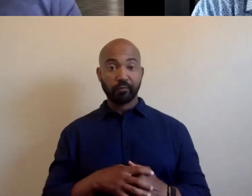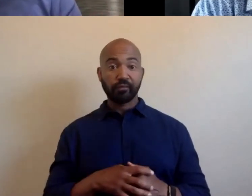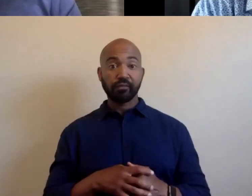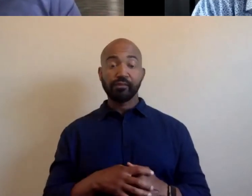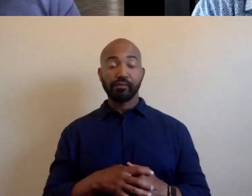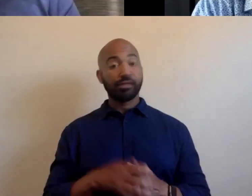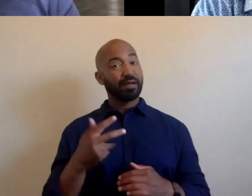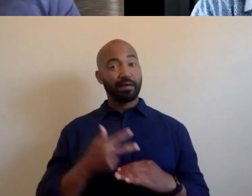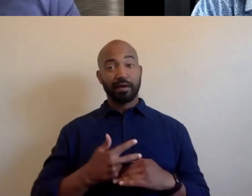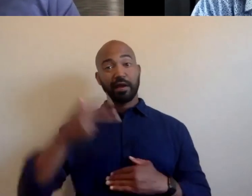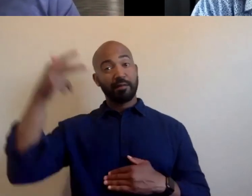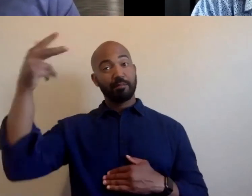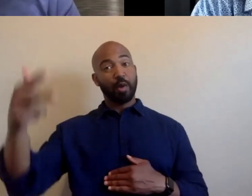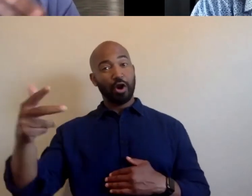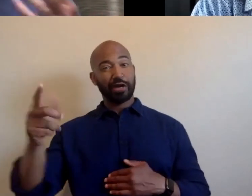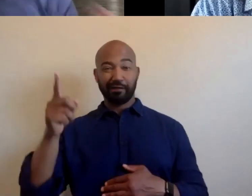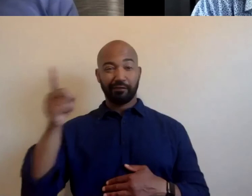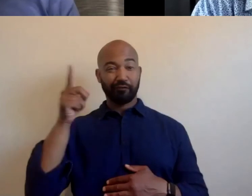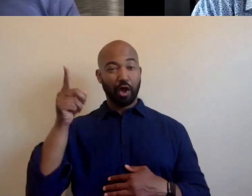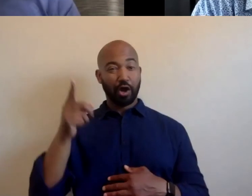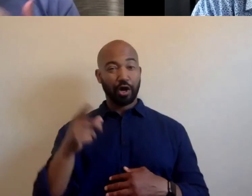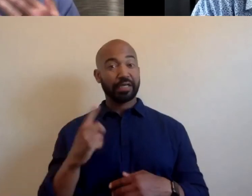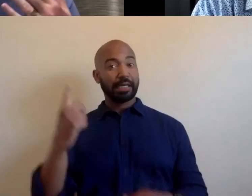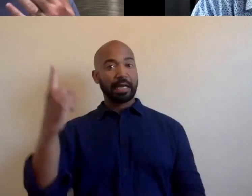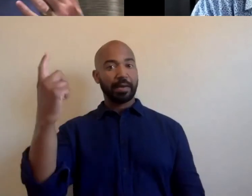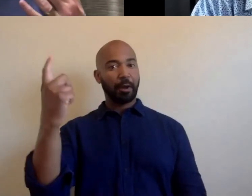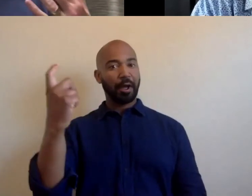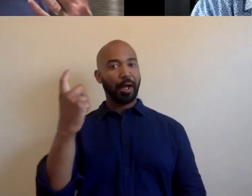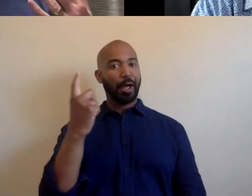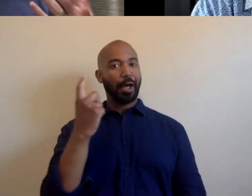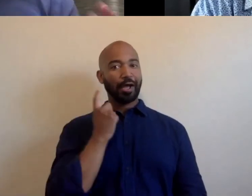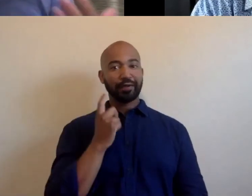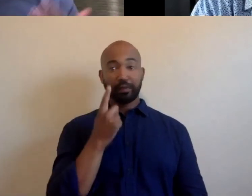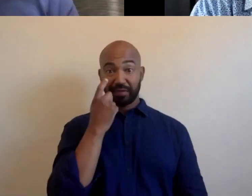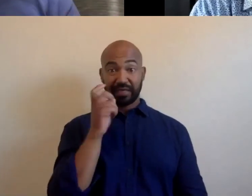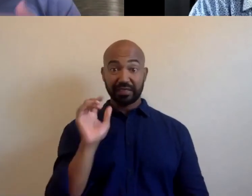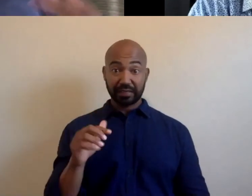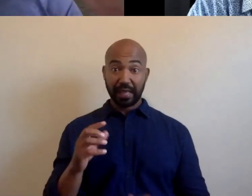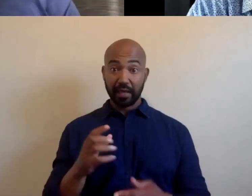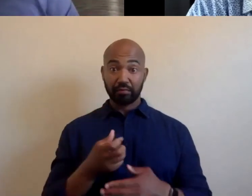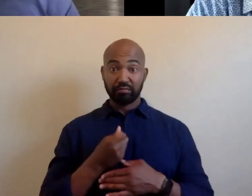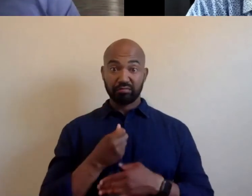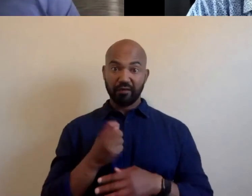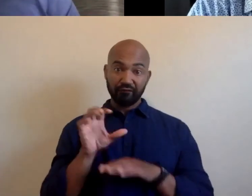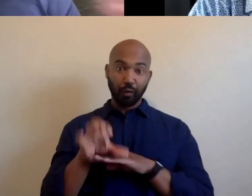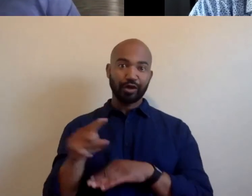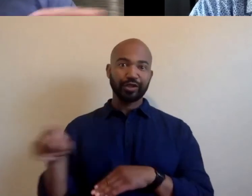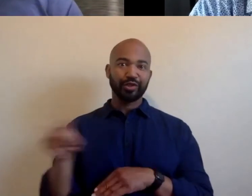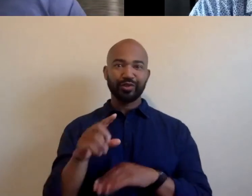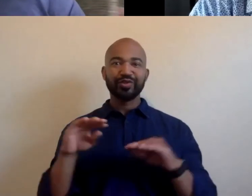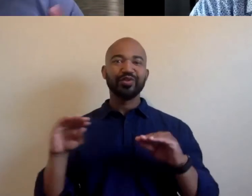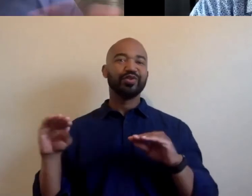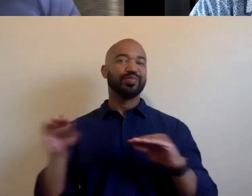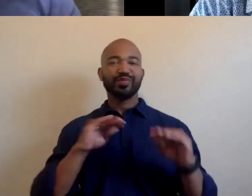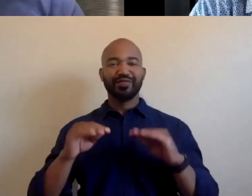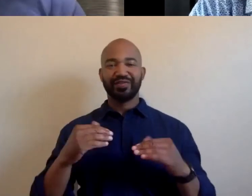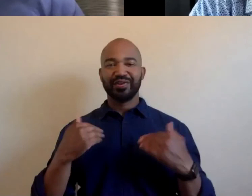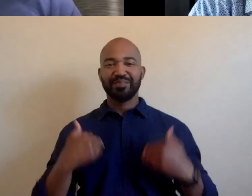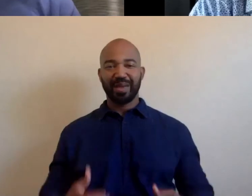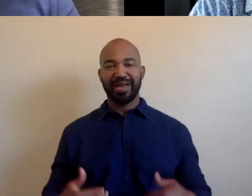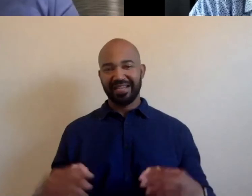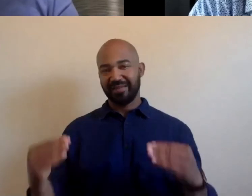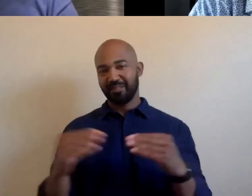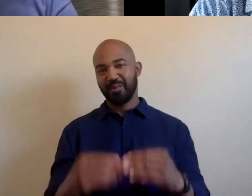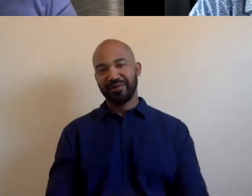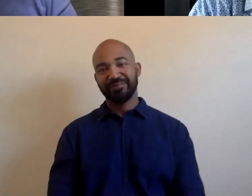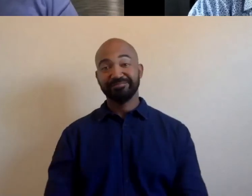away from the door as possible. Do that, because that actually then helps you move your body that length as well.